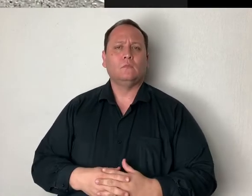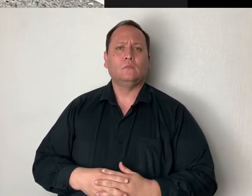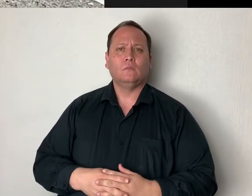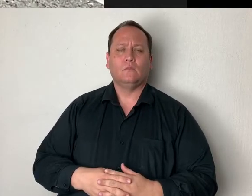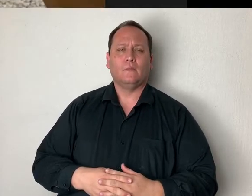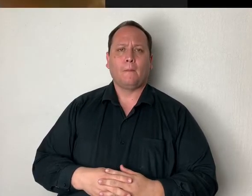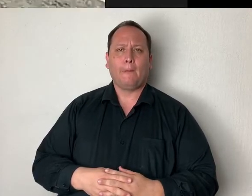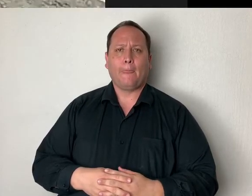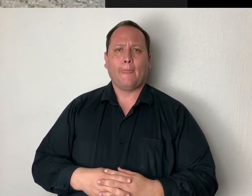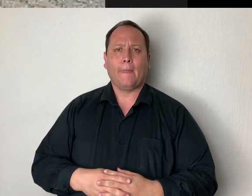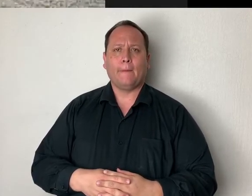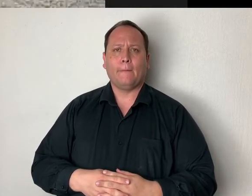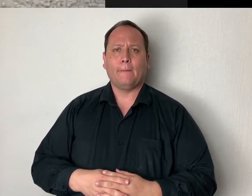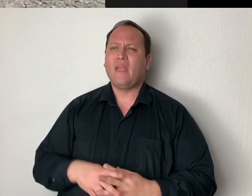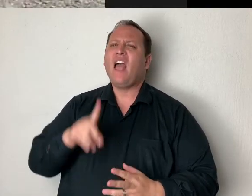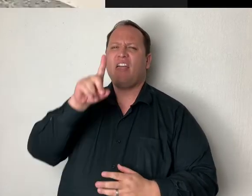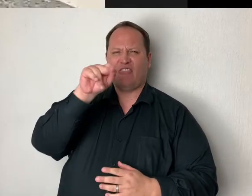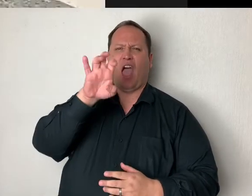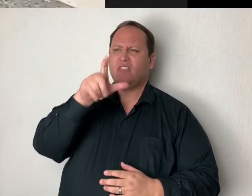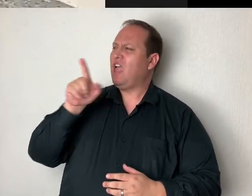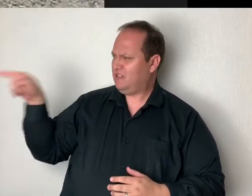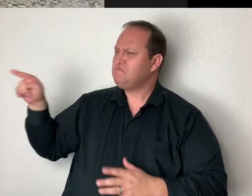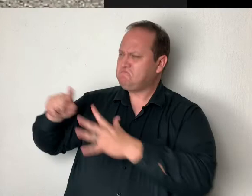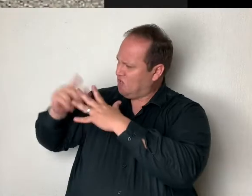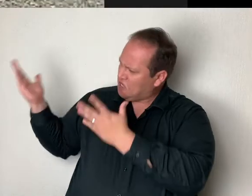is going to go ahead and go first.